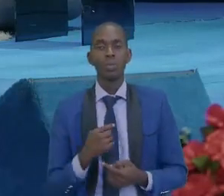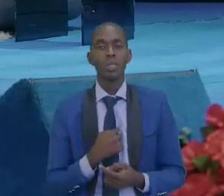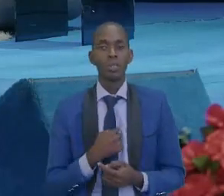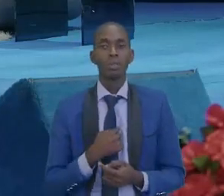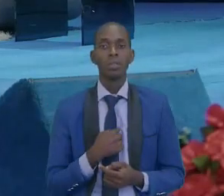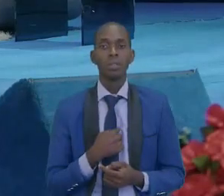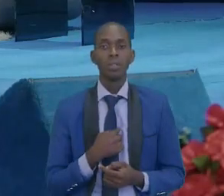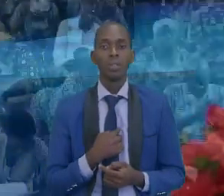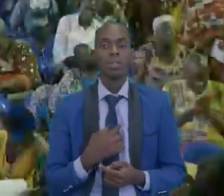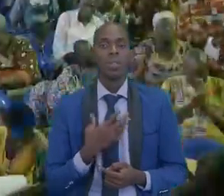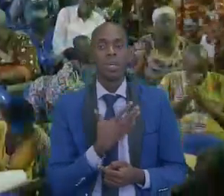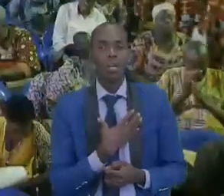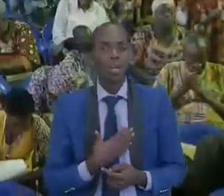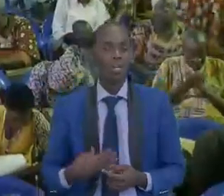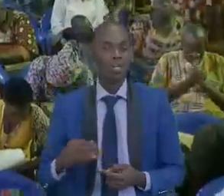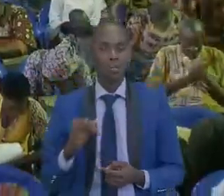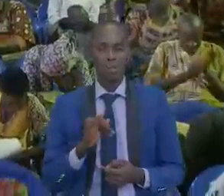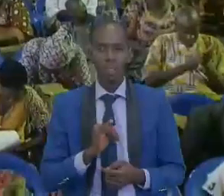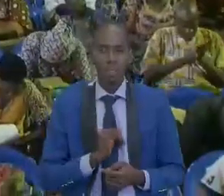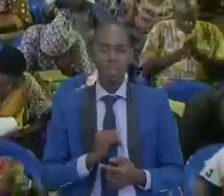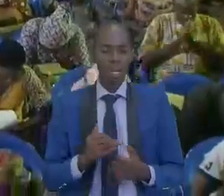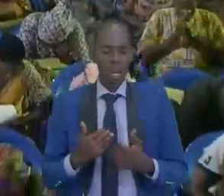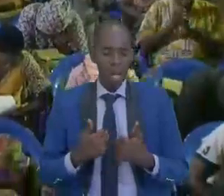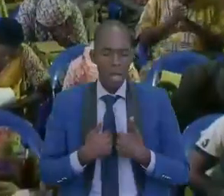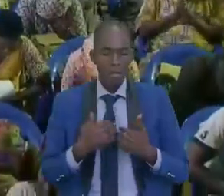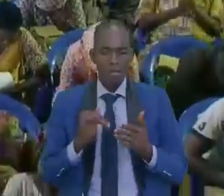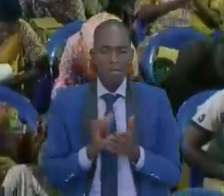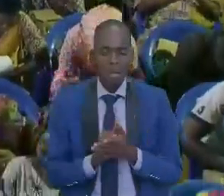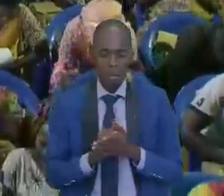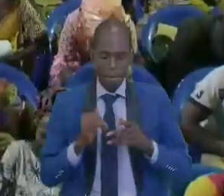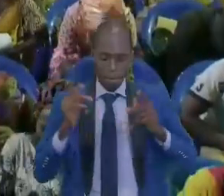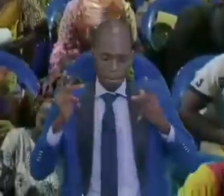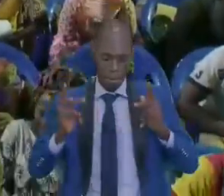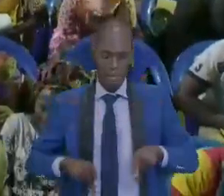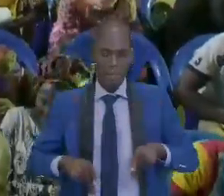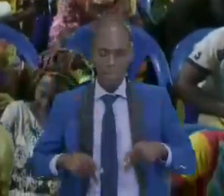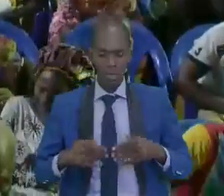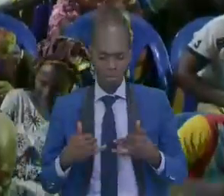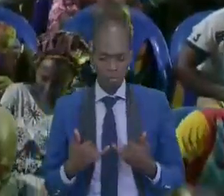And I have that personal present joy of salvation.